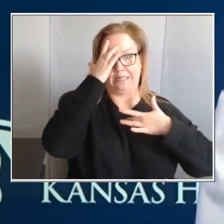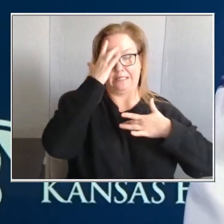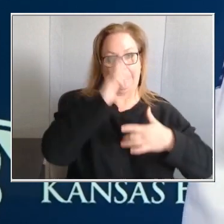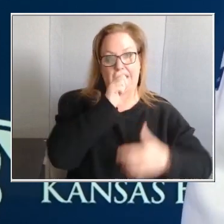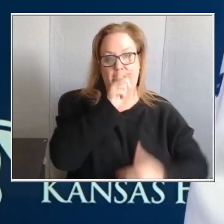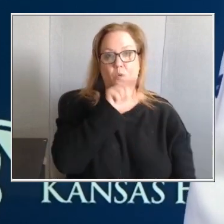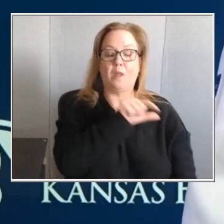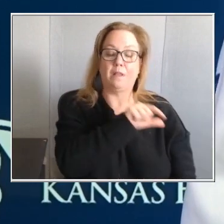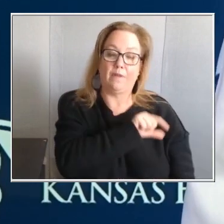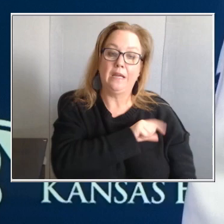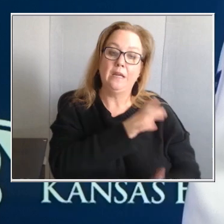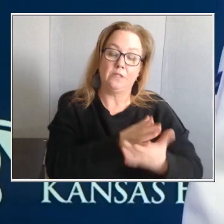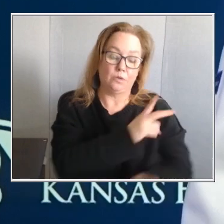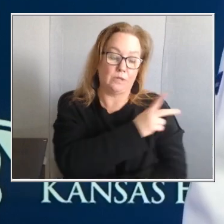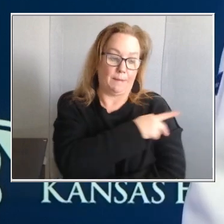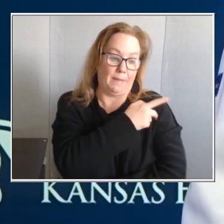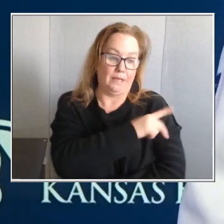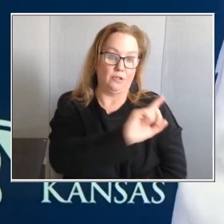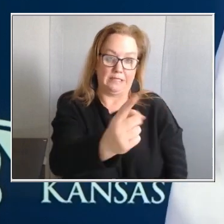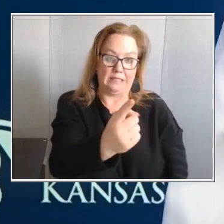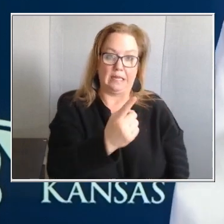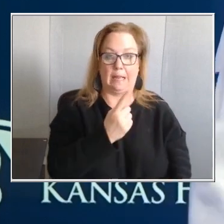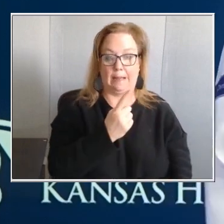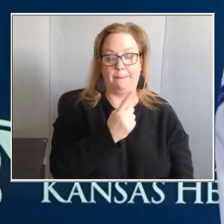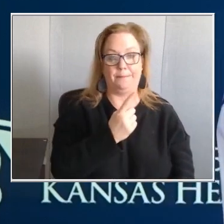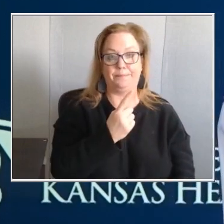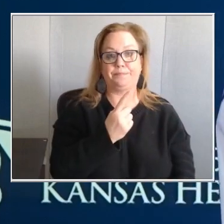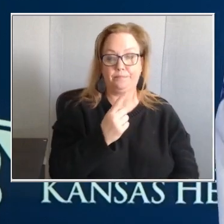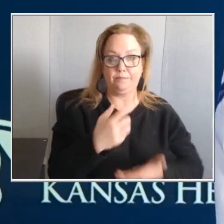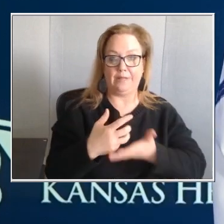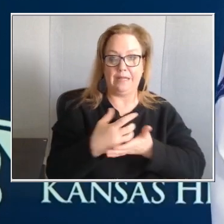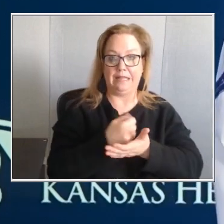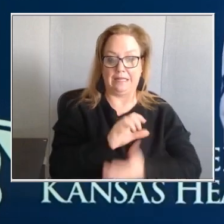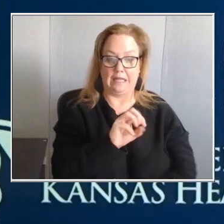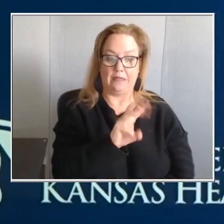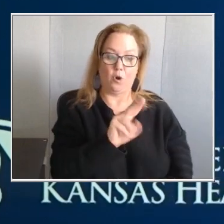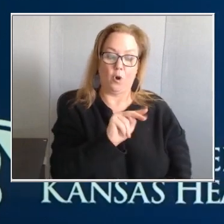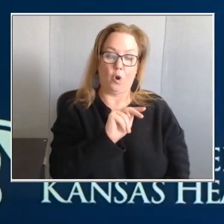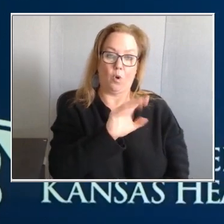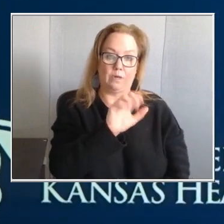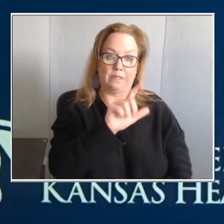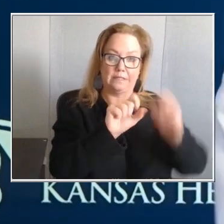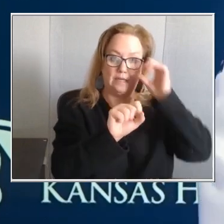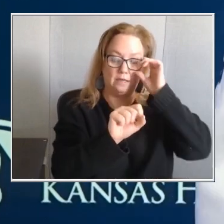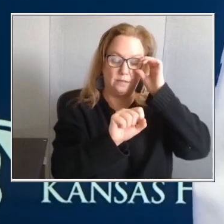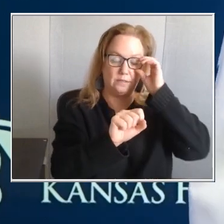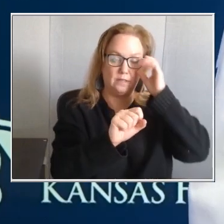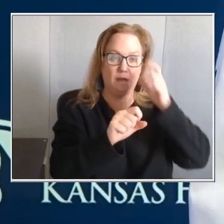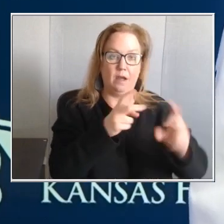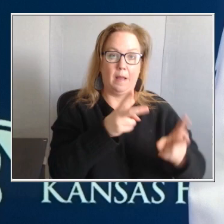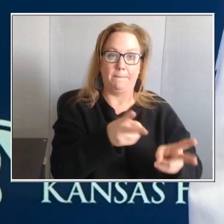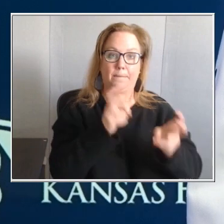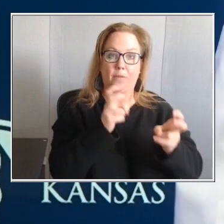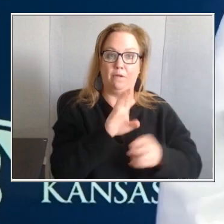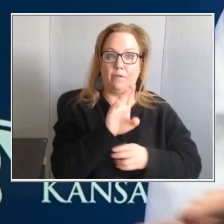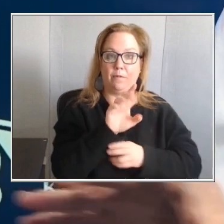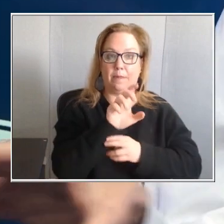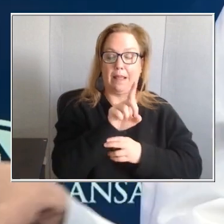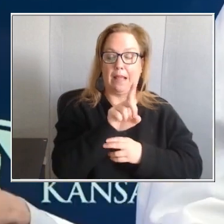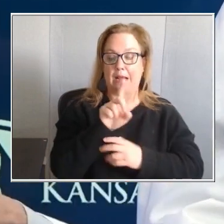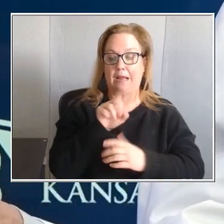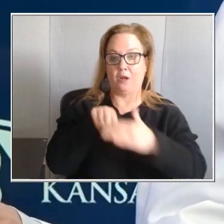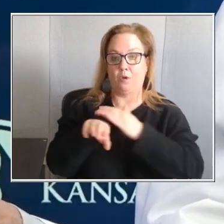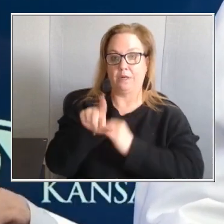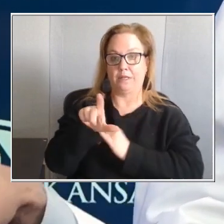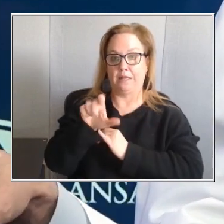some patients come to us in the logistics of collecting their own cells, mm-hmm, from their blood and taking those to the laboratory and spending the